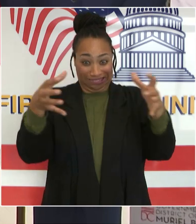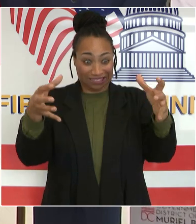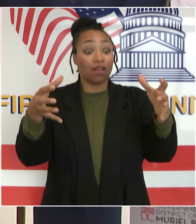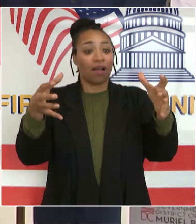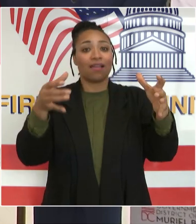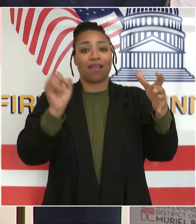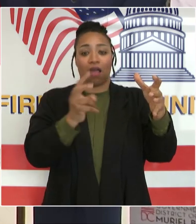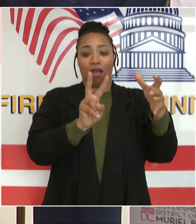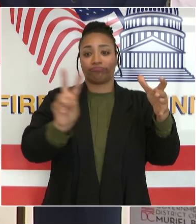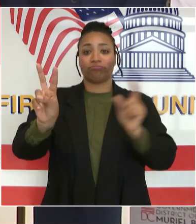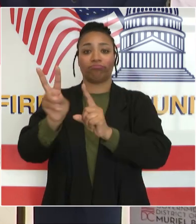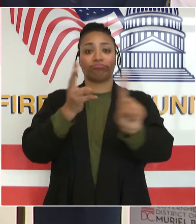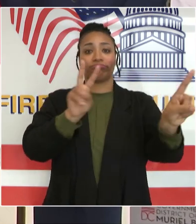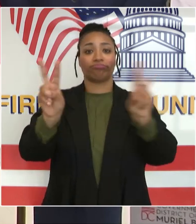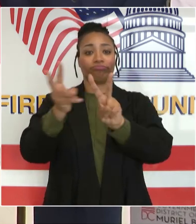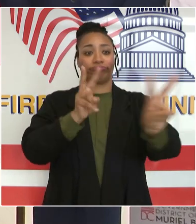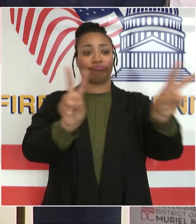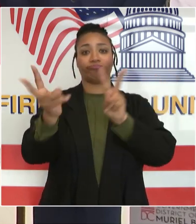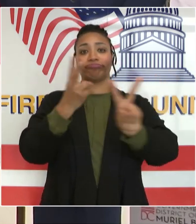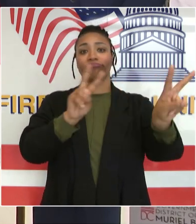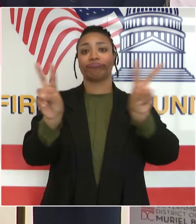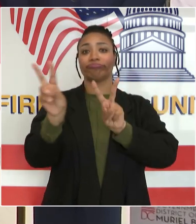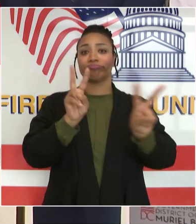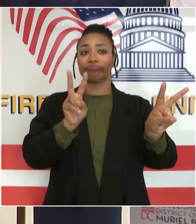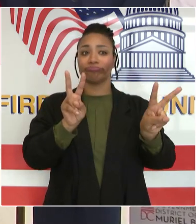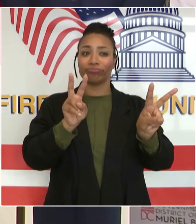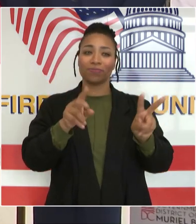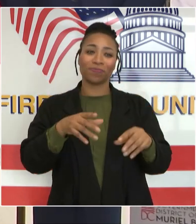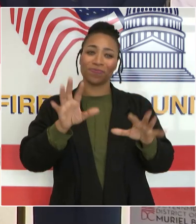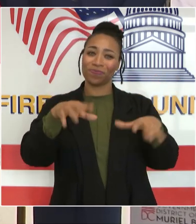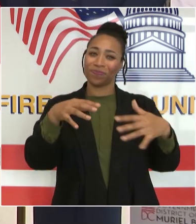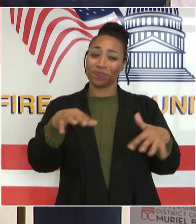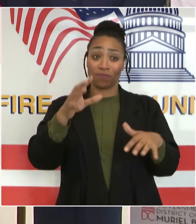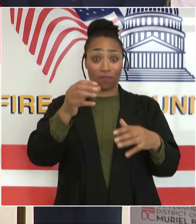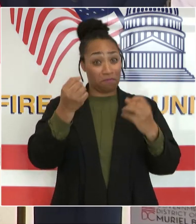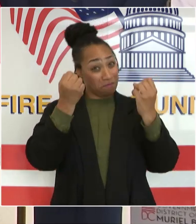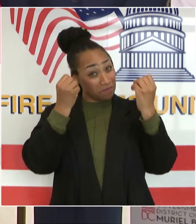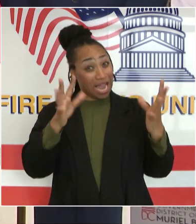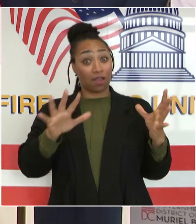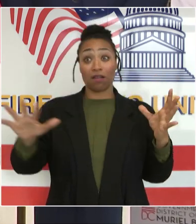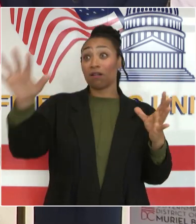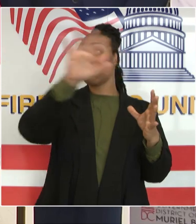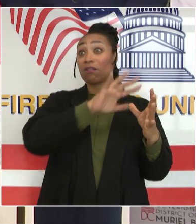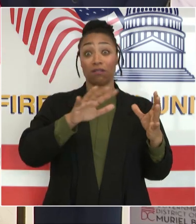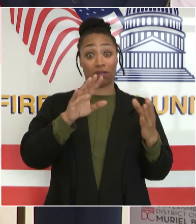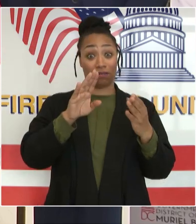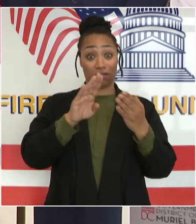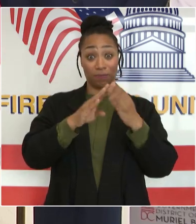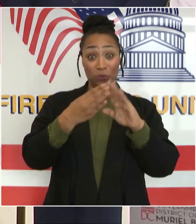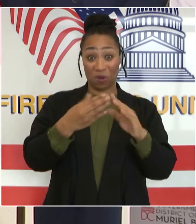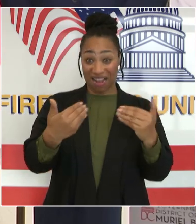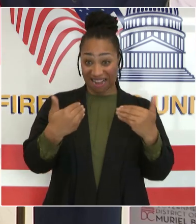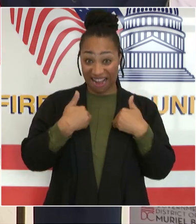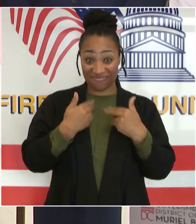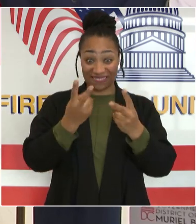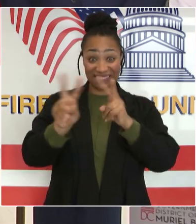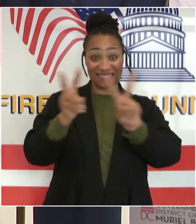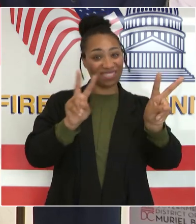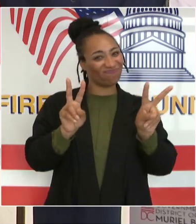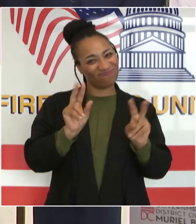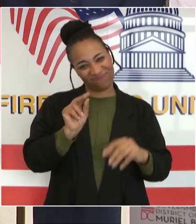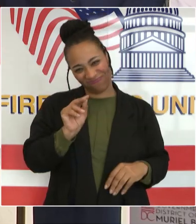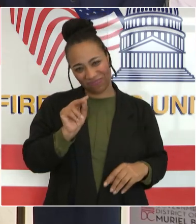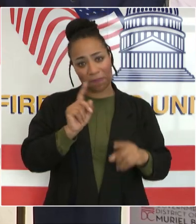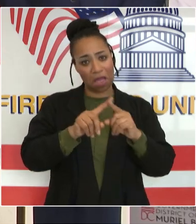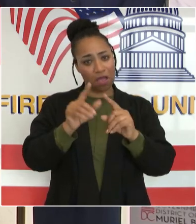especially in major urban departments, are not meeting that. And we're close now, and we'd like to get all the way there. So that's what it is. So there isn't a finite number I'm